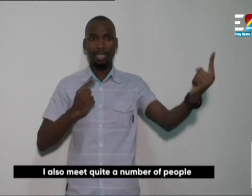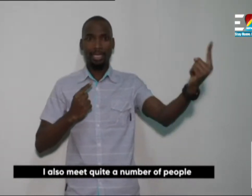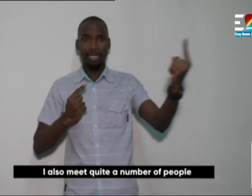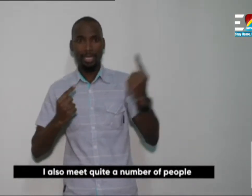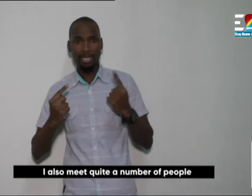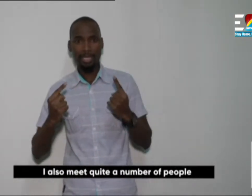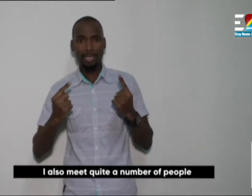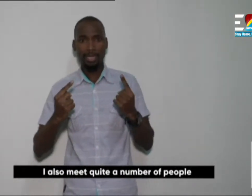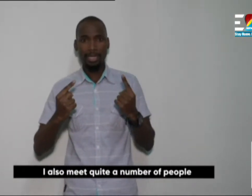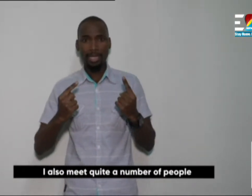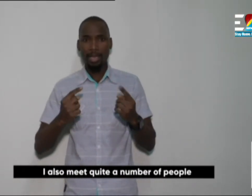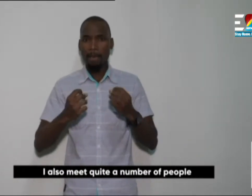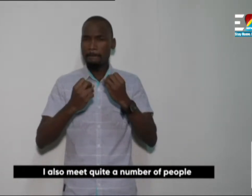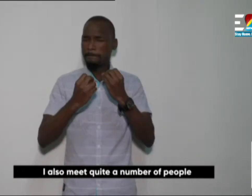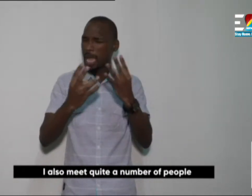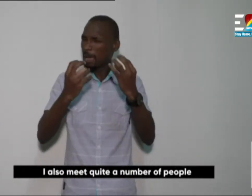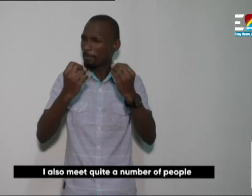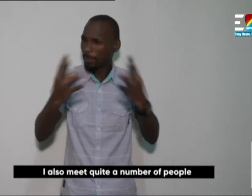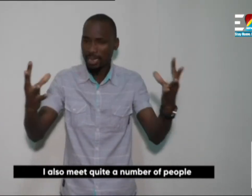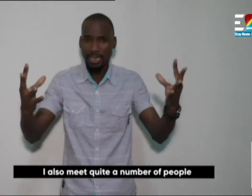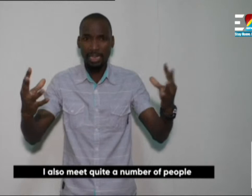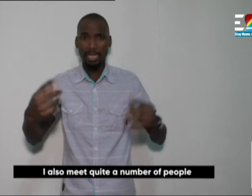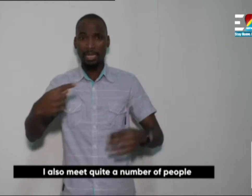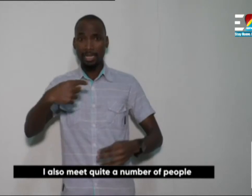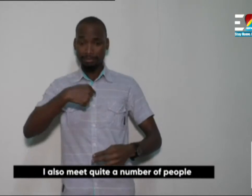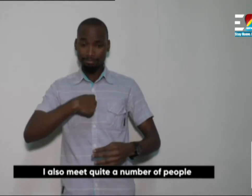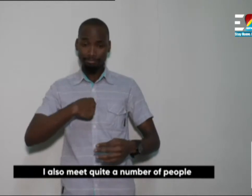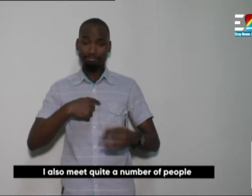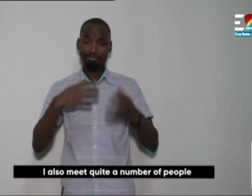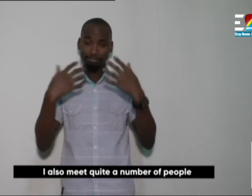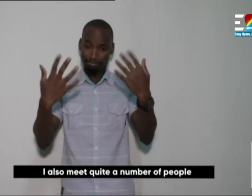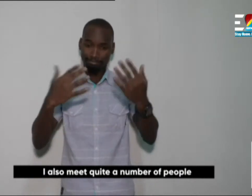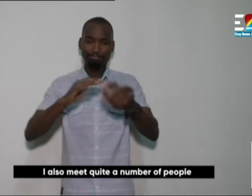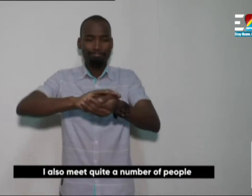Ngiphindze futhi ngihlangane nebantfu labanyenti.